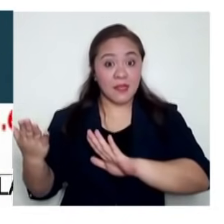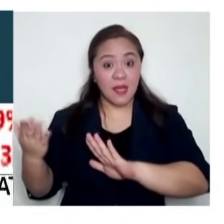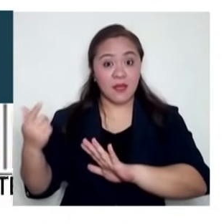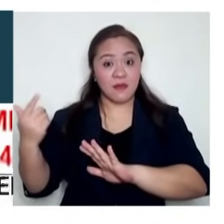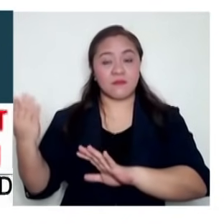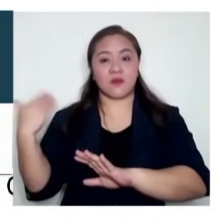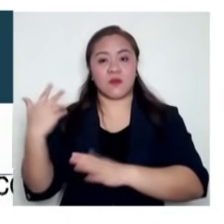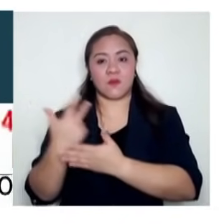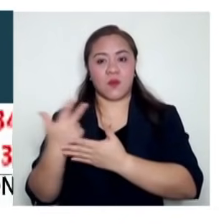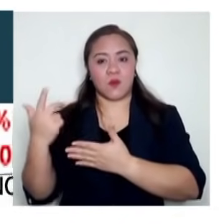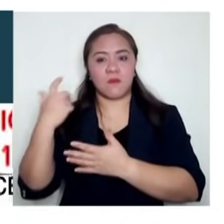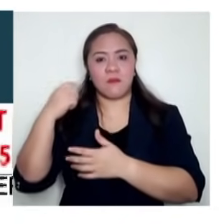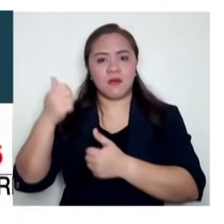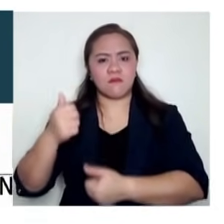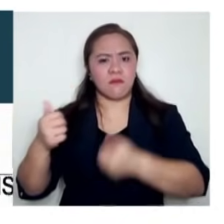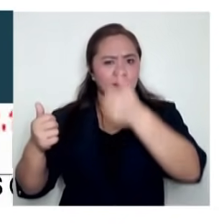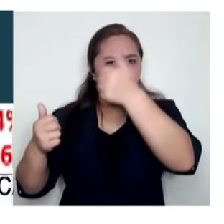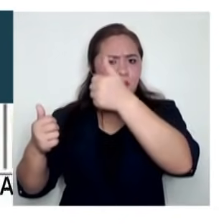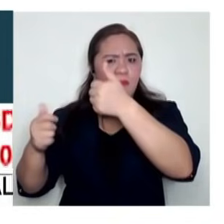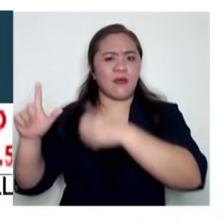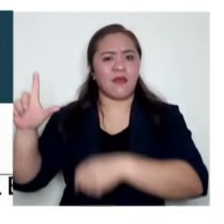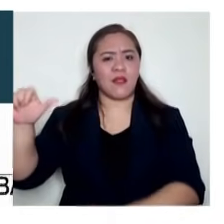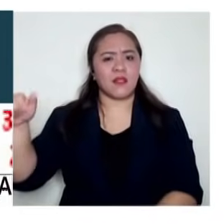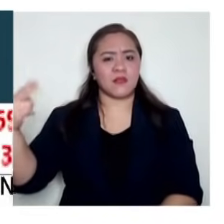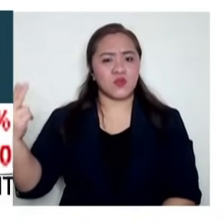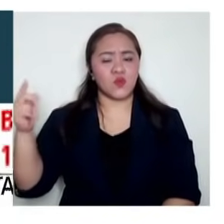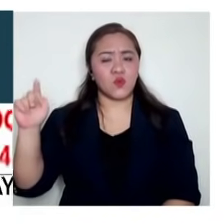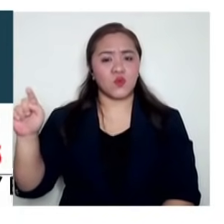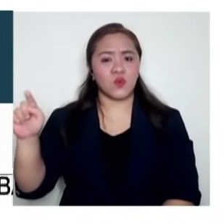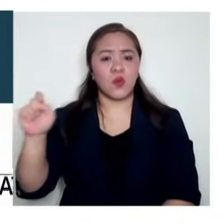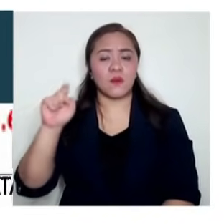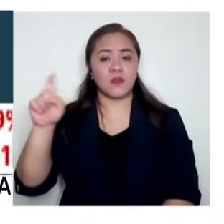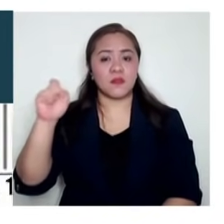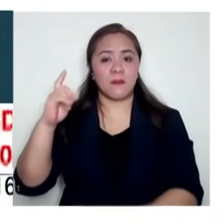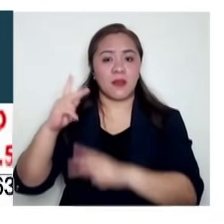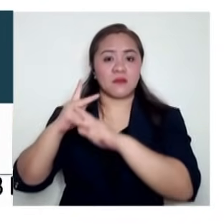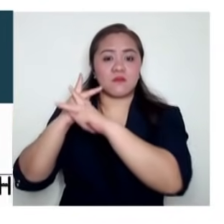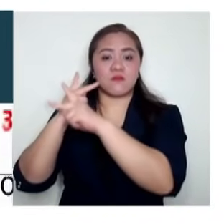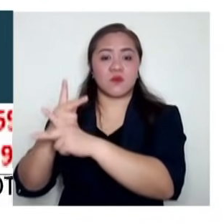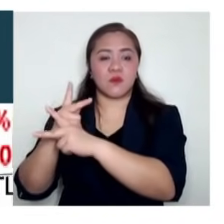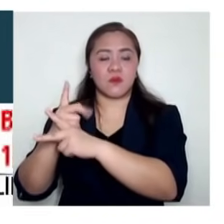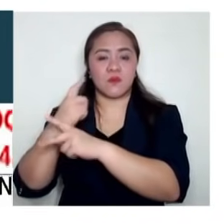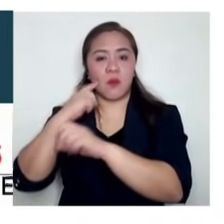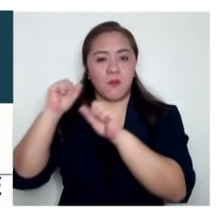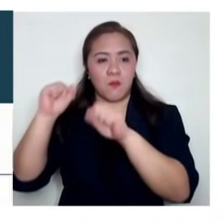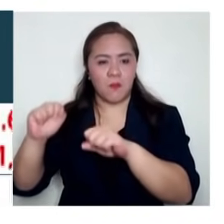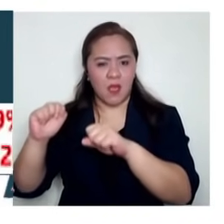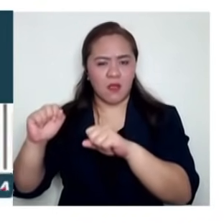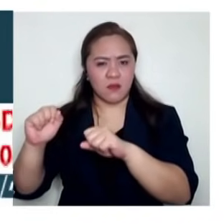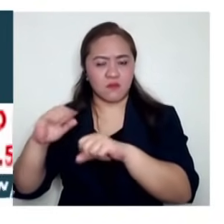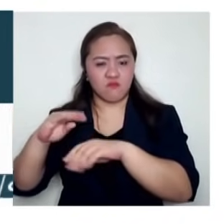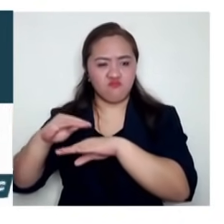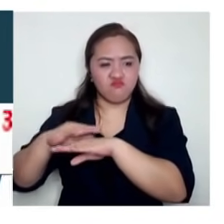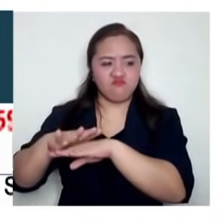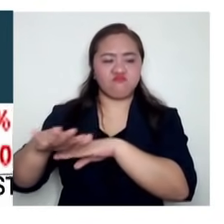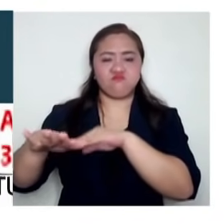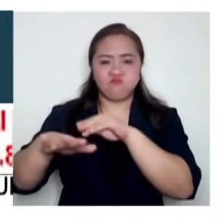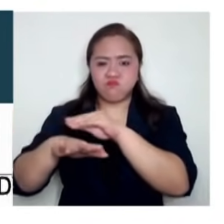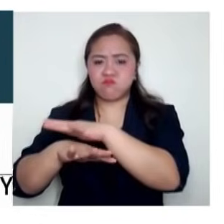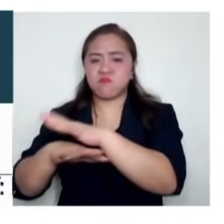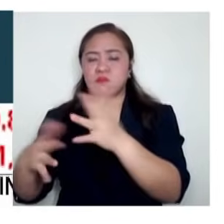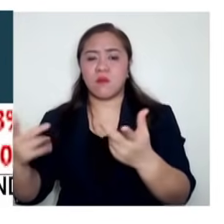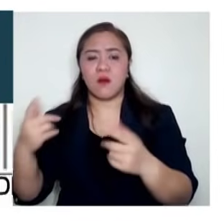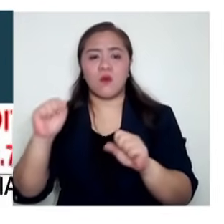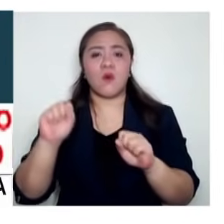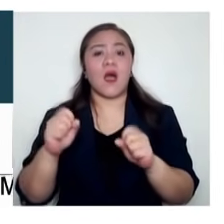head of an LGU who could have done something as well to prevent a possible spread. What happened there, Undersecretary?